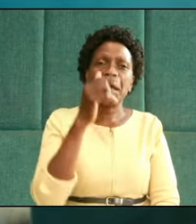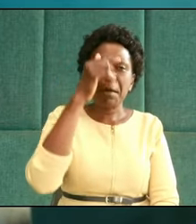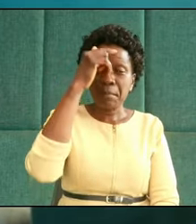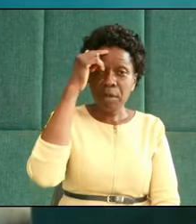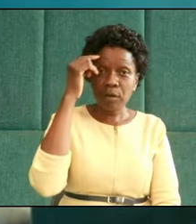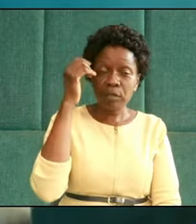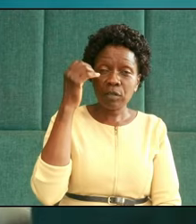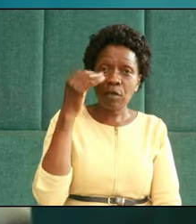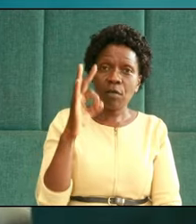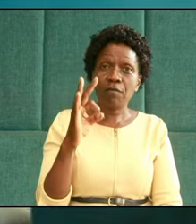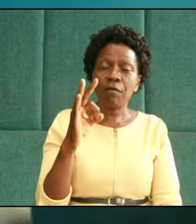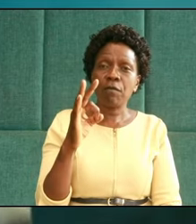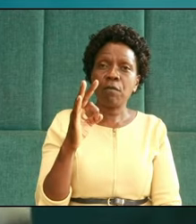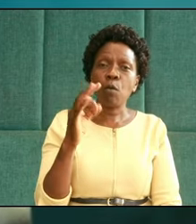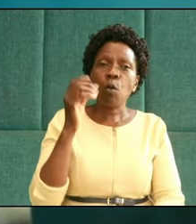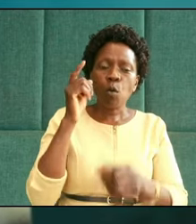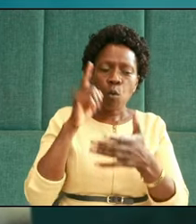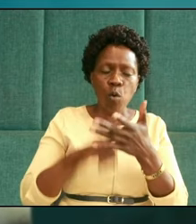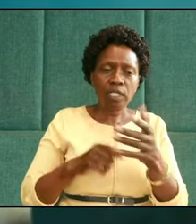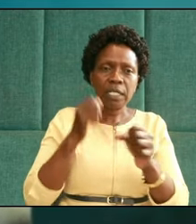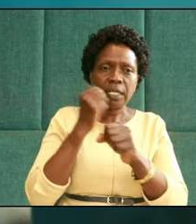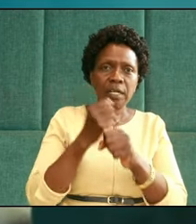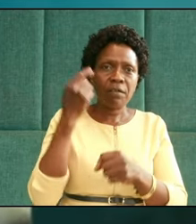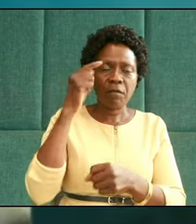because of what he has done for us,